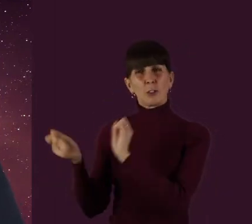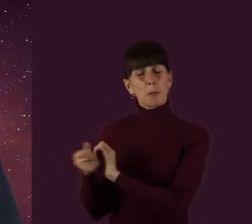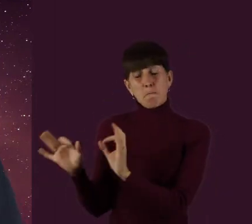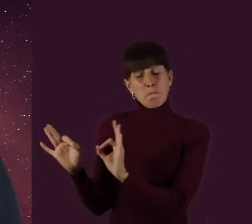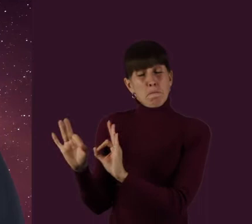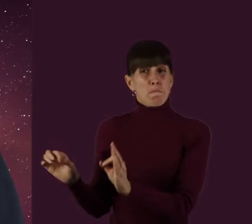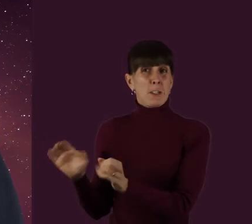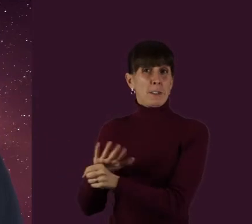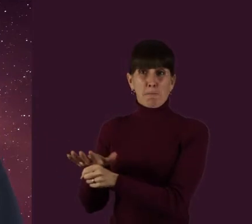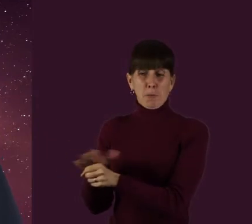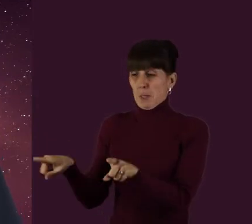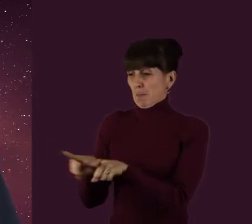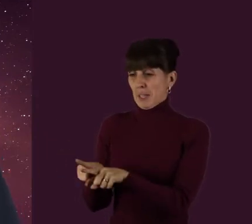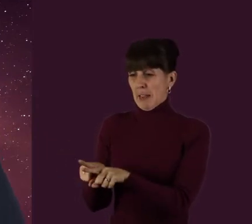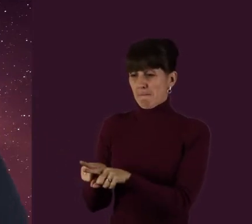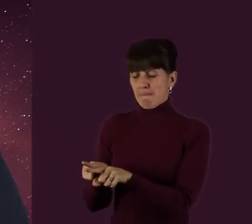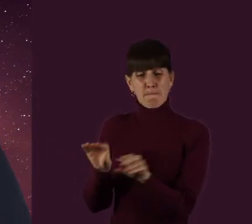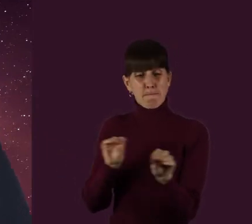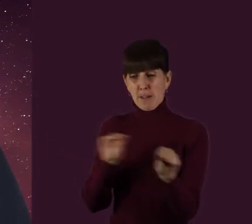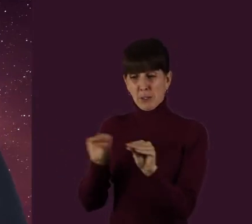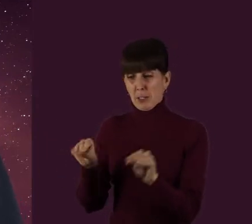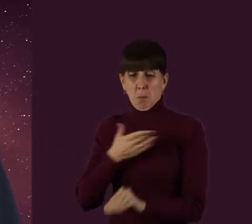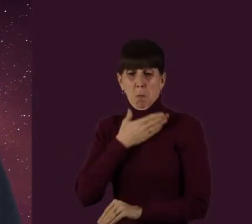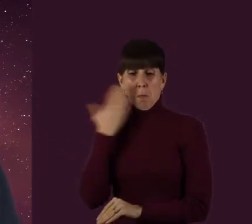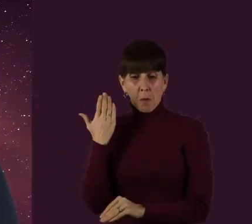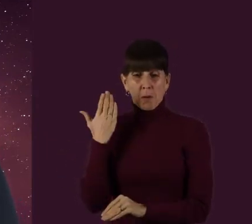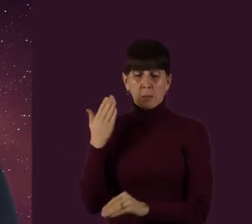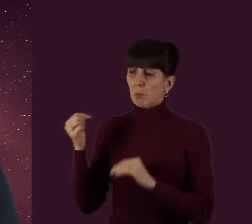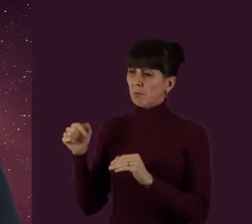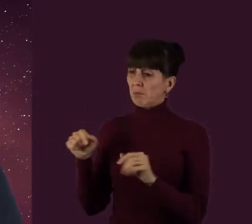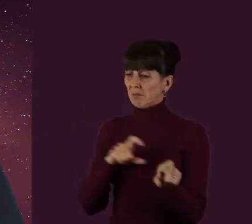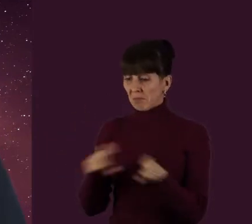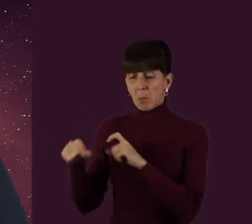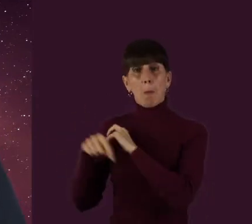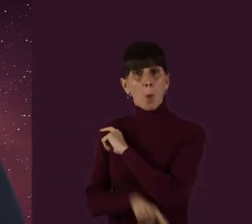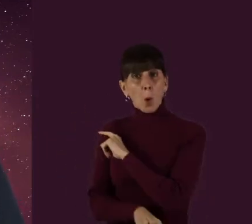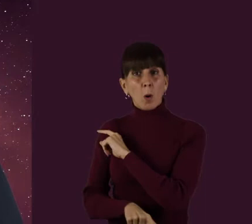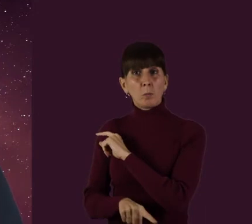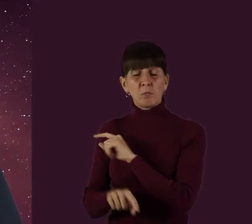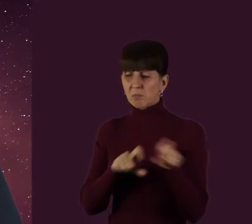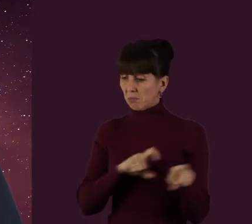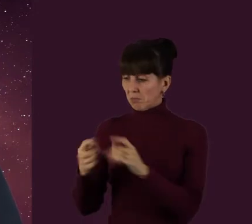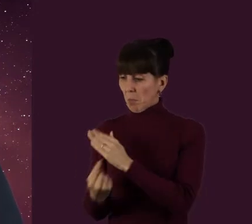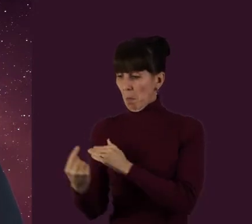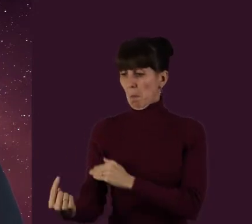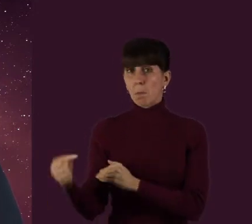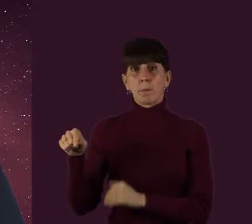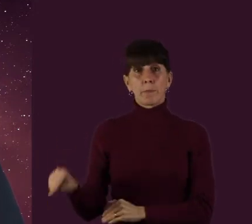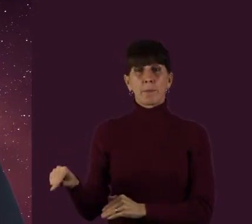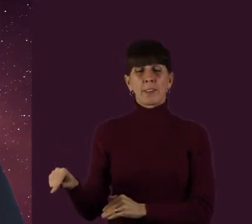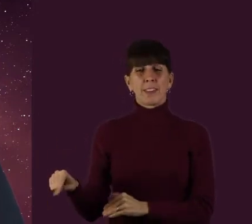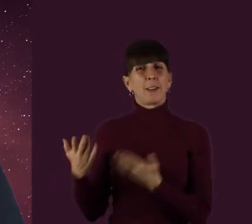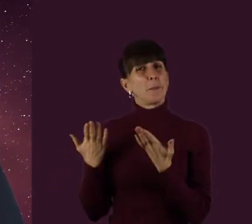They were still uneducated, they were still smelly, they were still materially poor, and they were still isolated. But